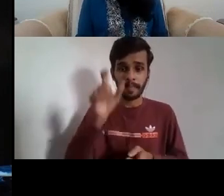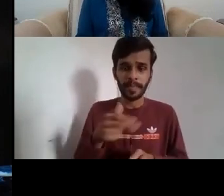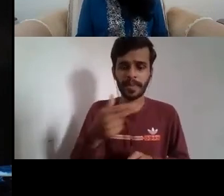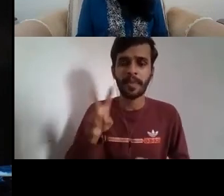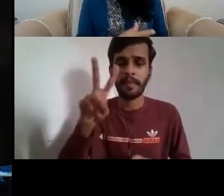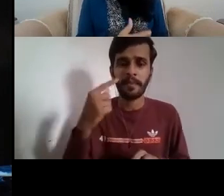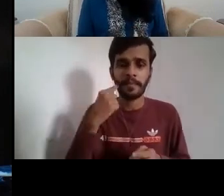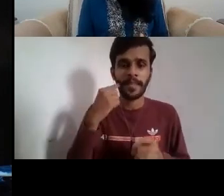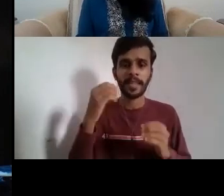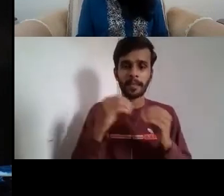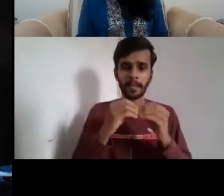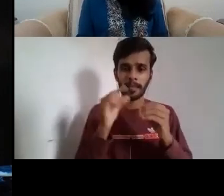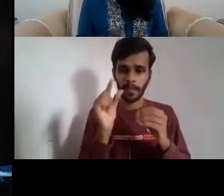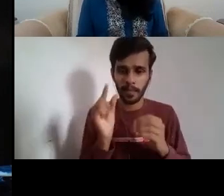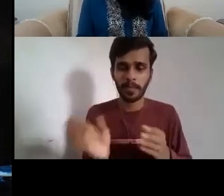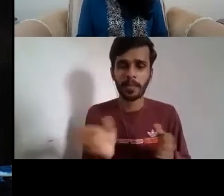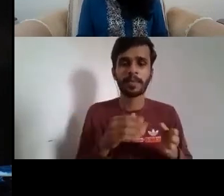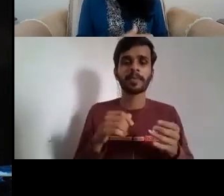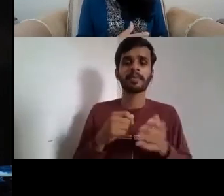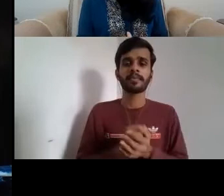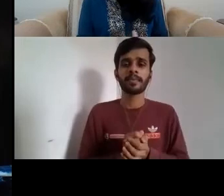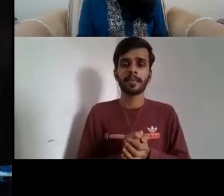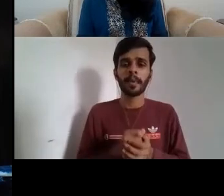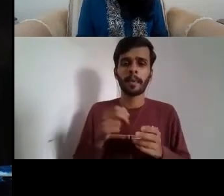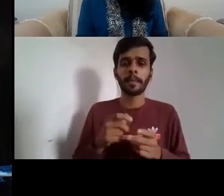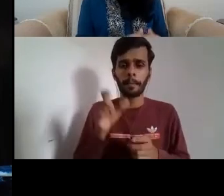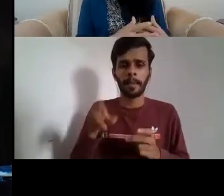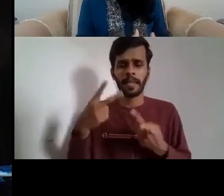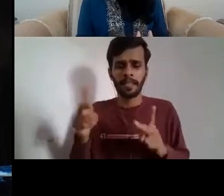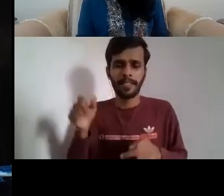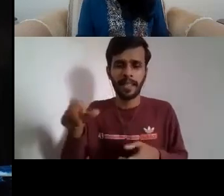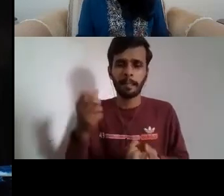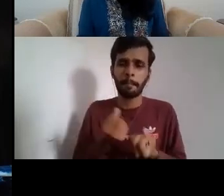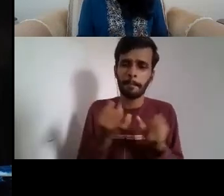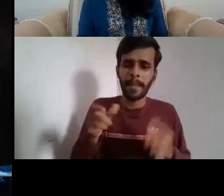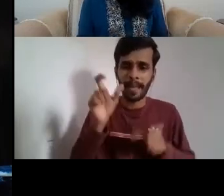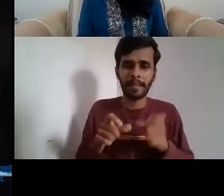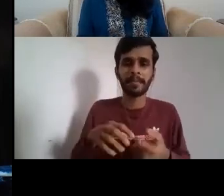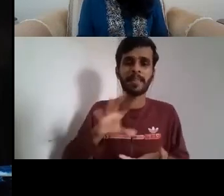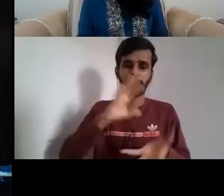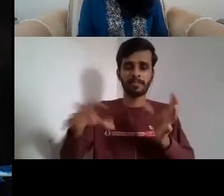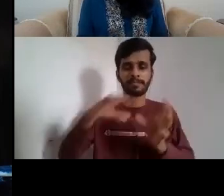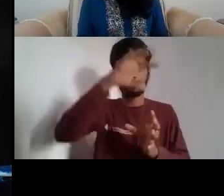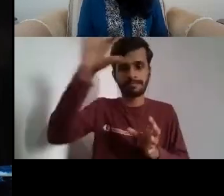Hussain, and many others who collaborated and interacted with peers around the world.